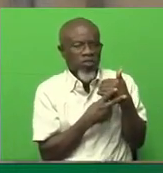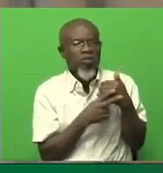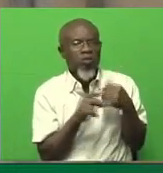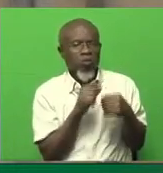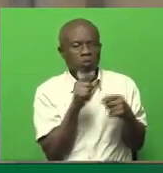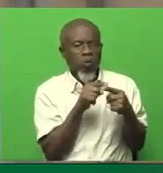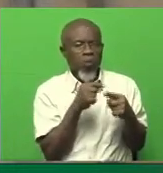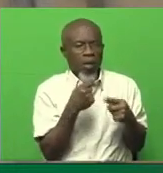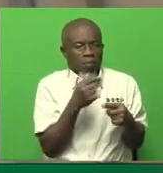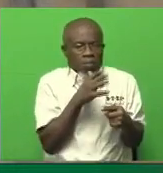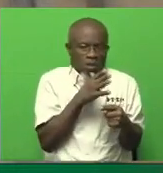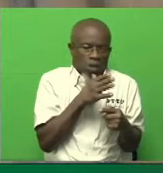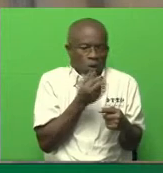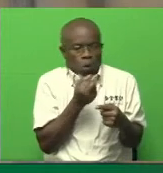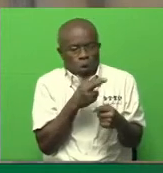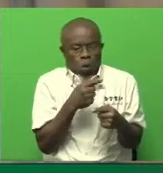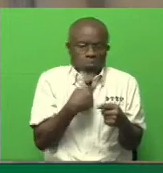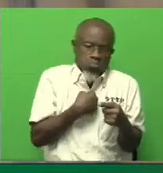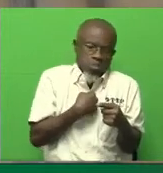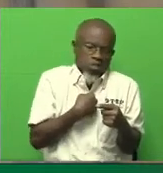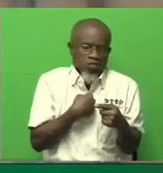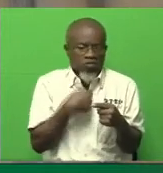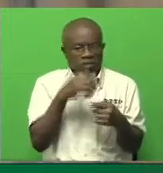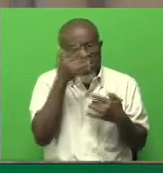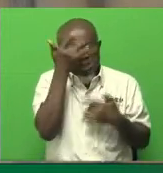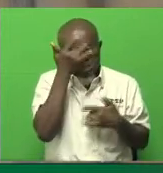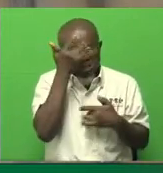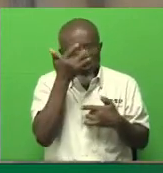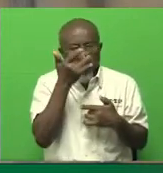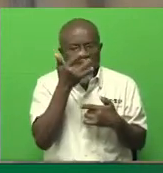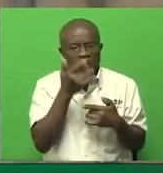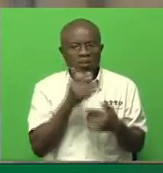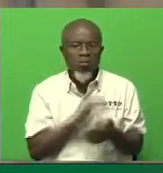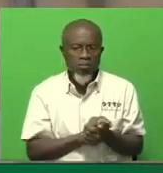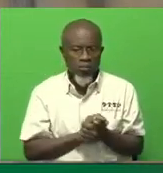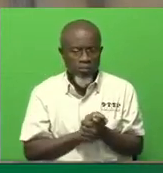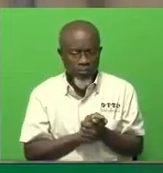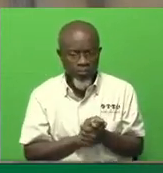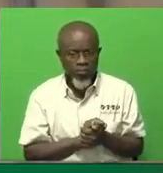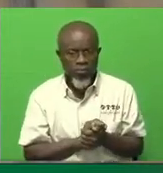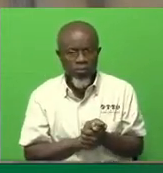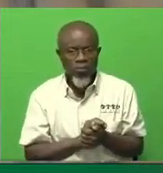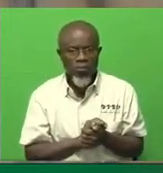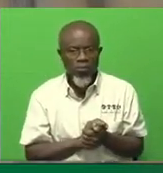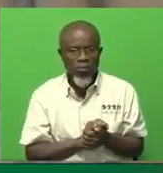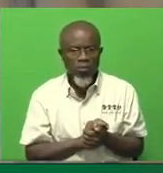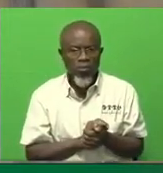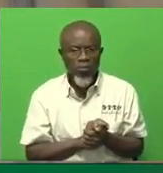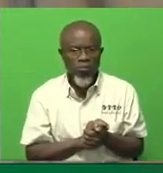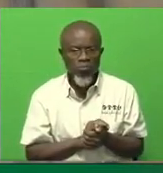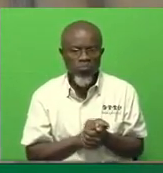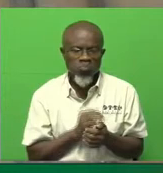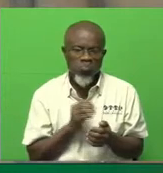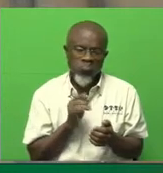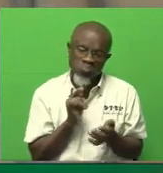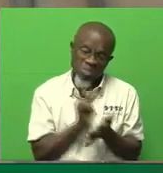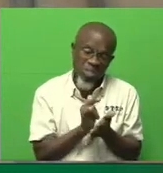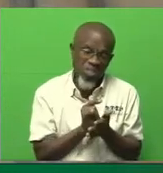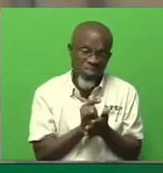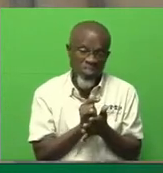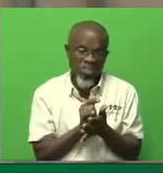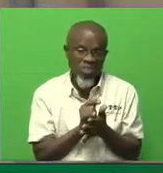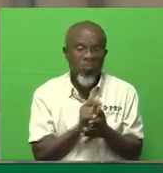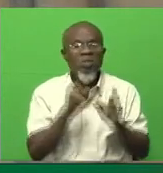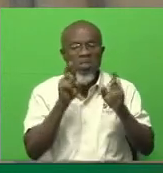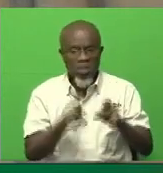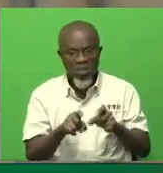my mother Falls ill my sister fall ill or I fall ill that type of system we